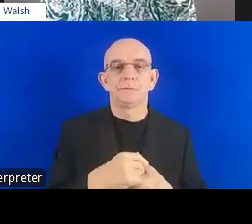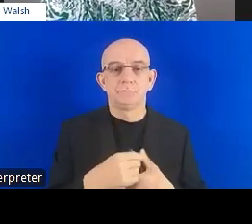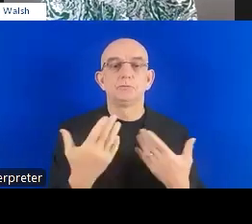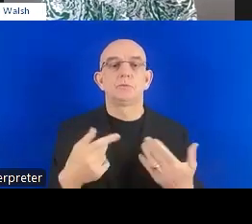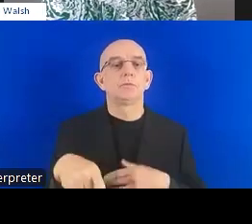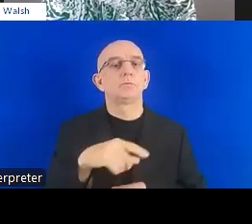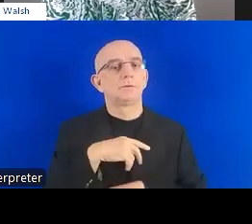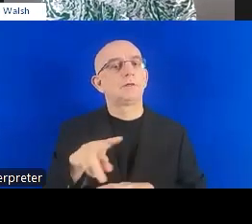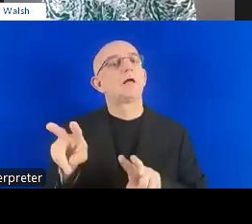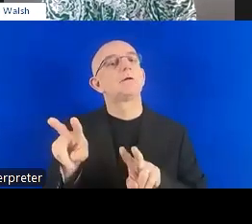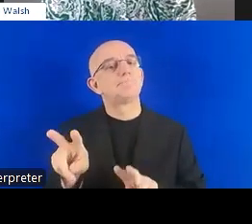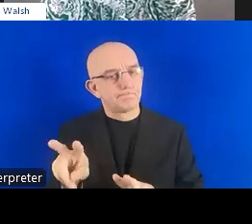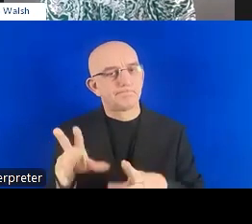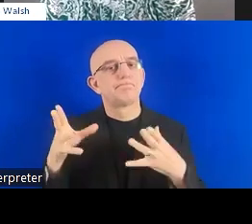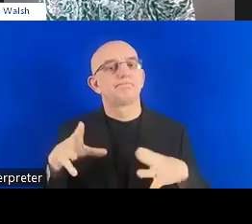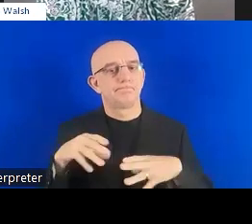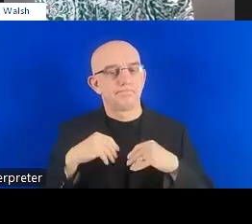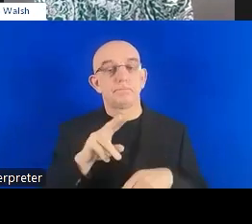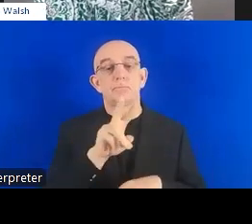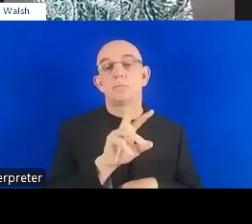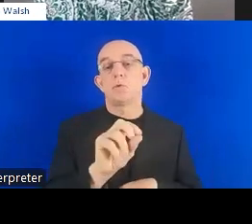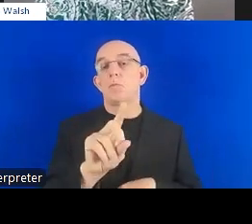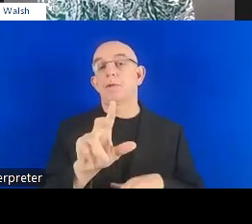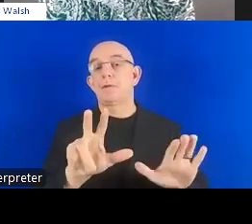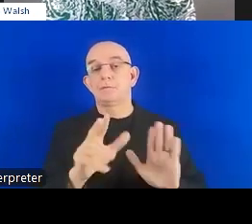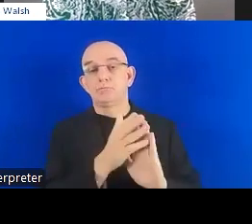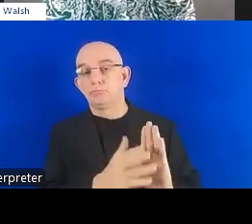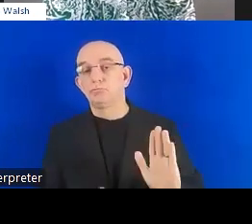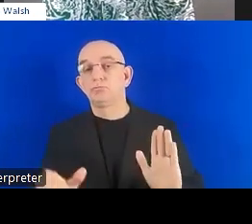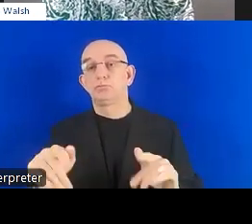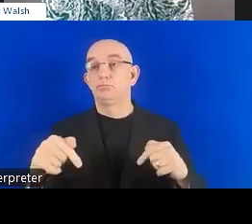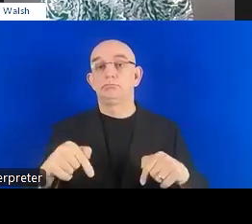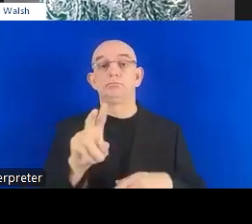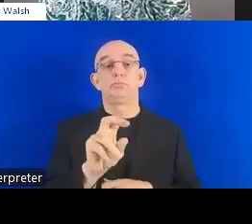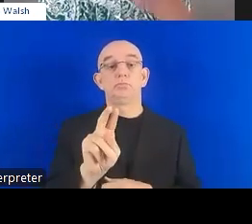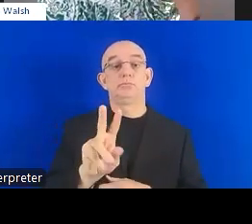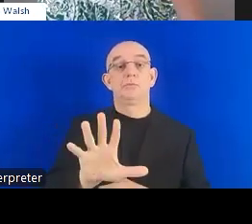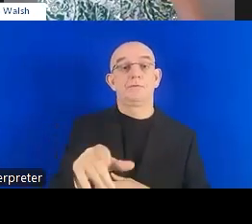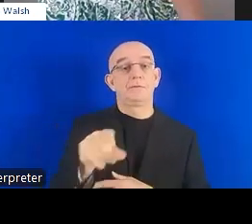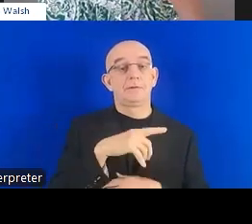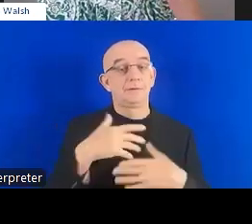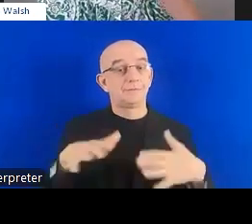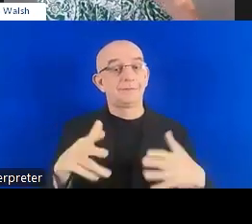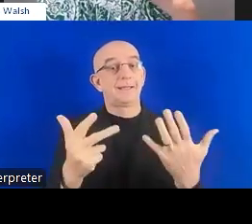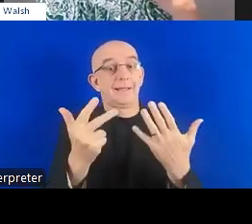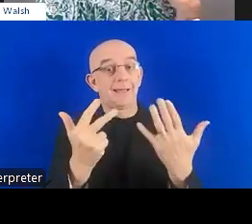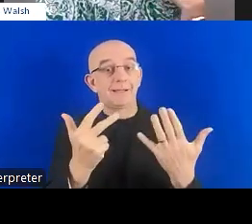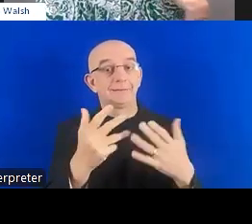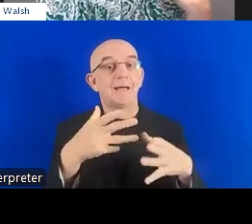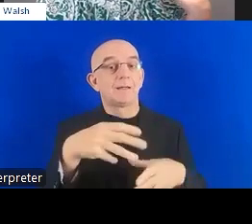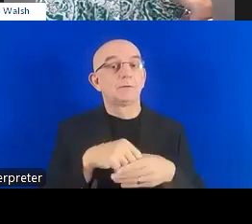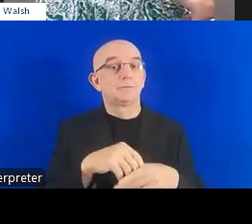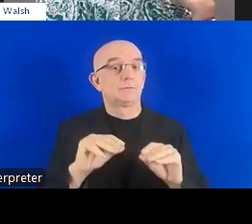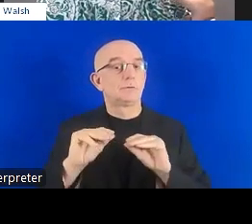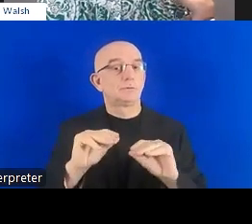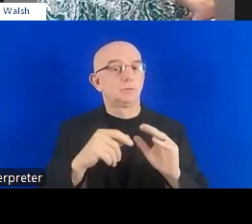Bangladesh, Kenya, Nepal, Nigeria, and Tanzania. As a program, we